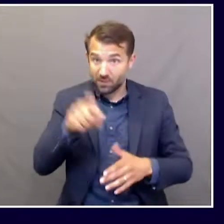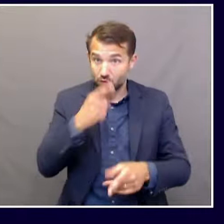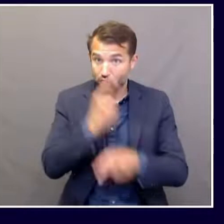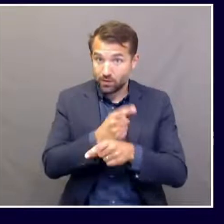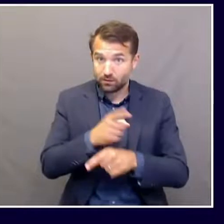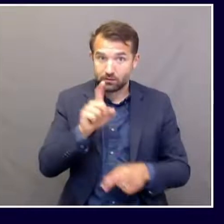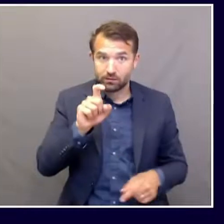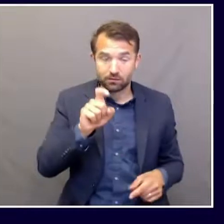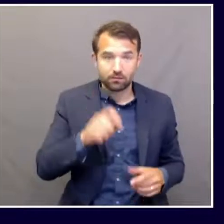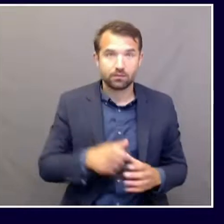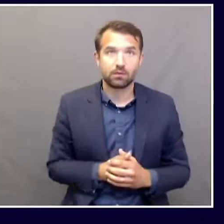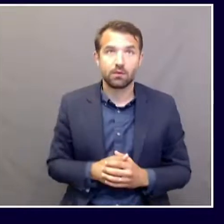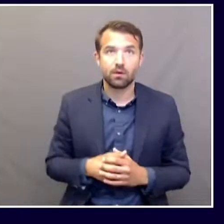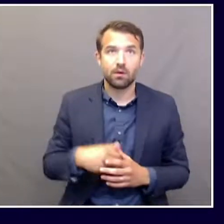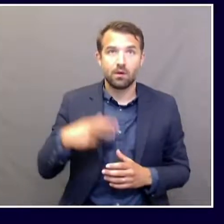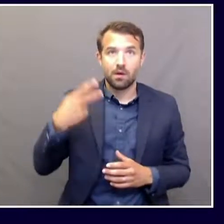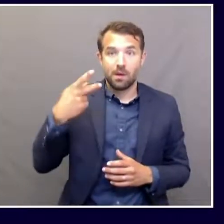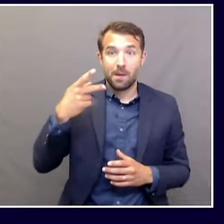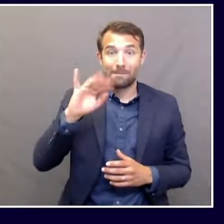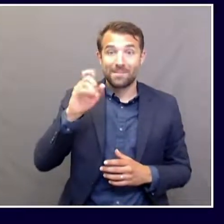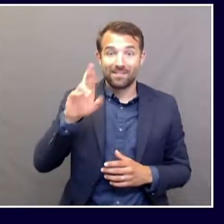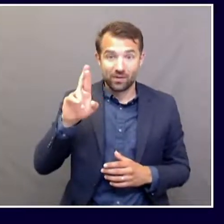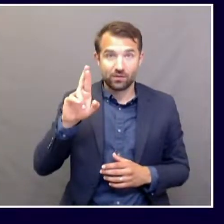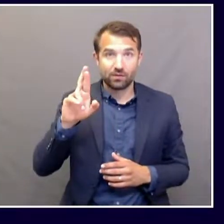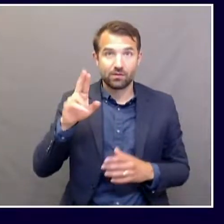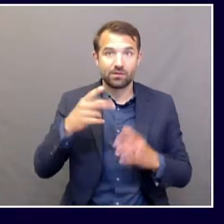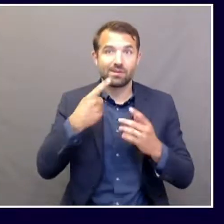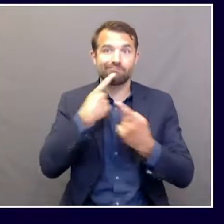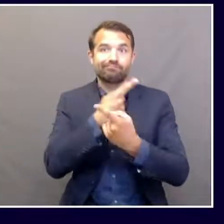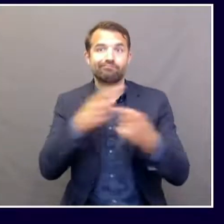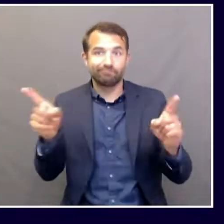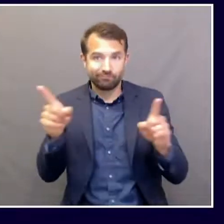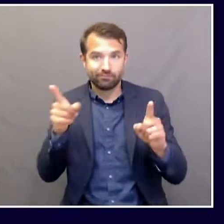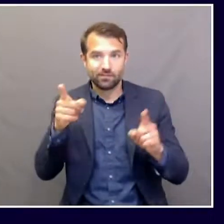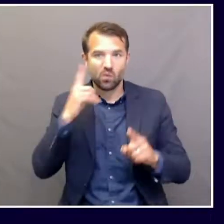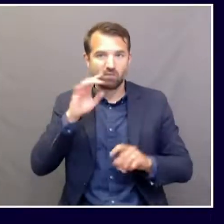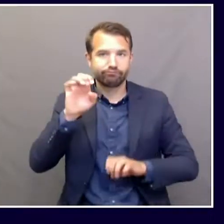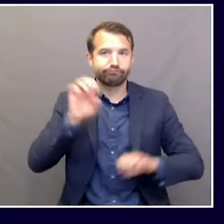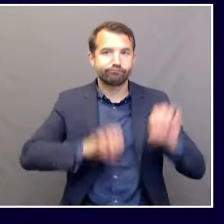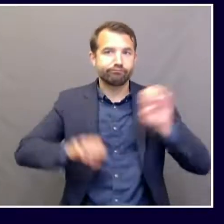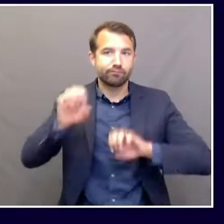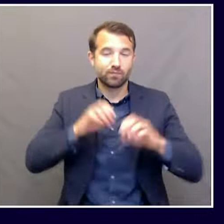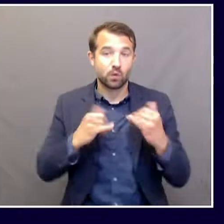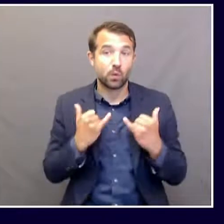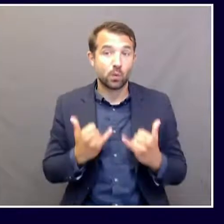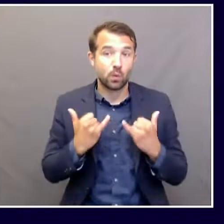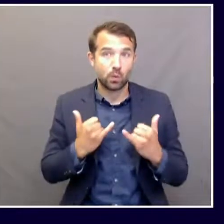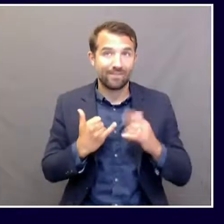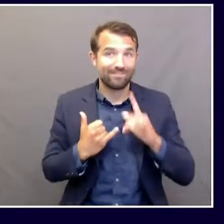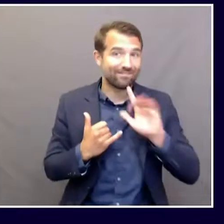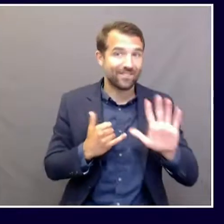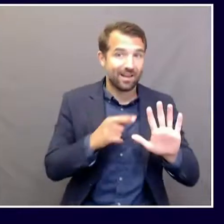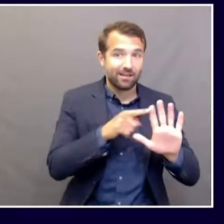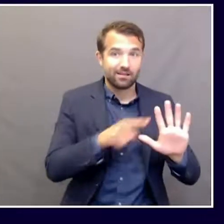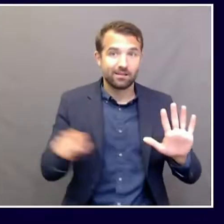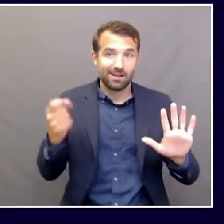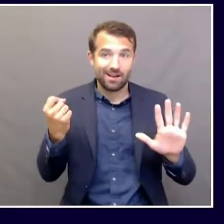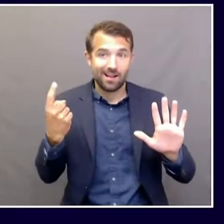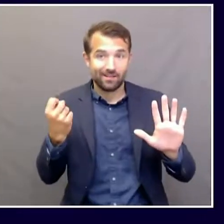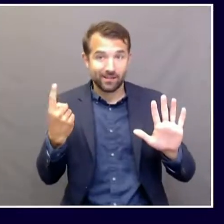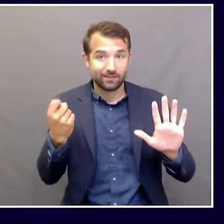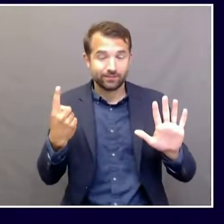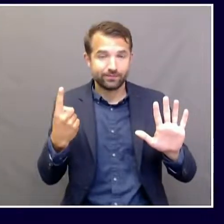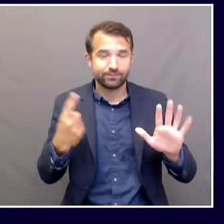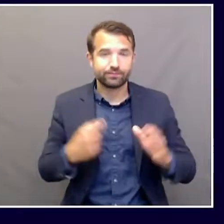its trials to 5 to 11-year-olds, I think that was just yesterday. Is the state working proactively to figure